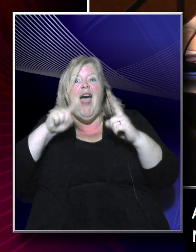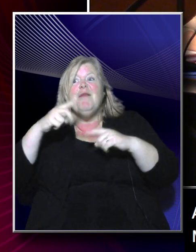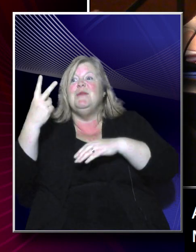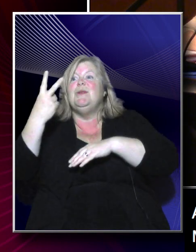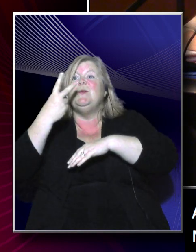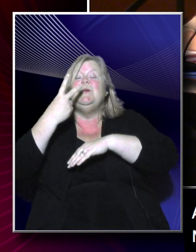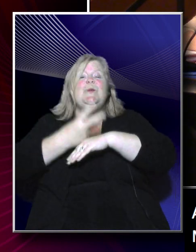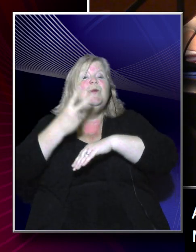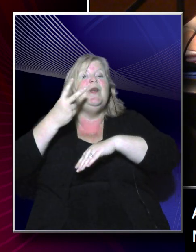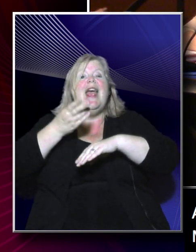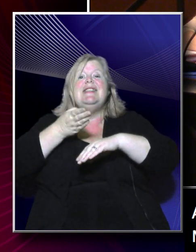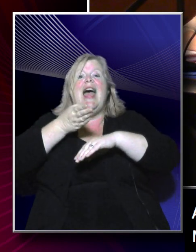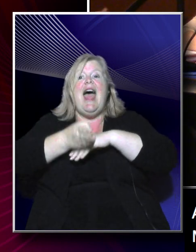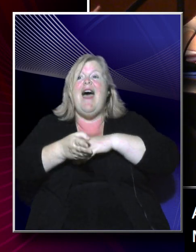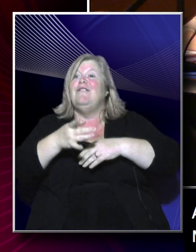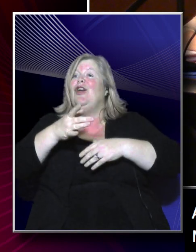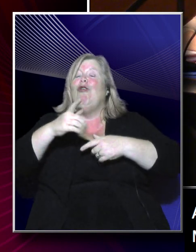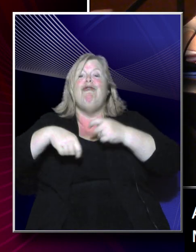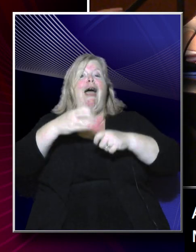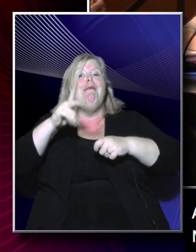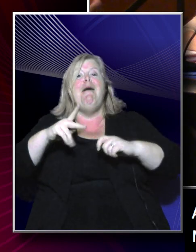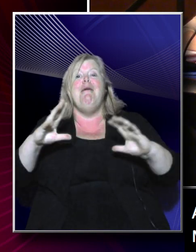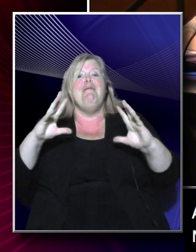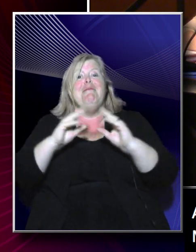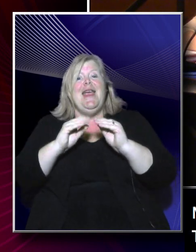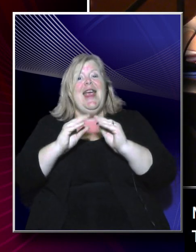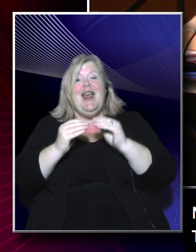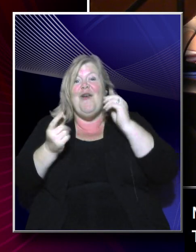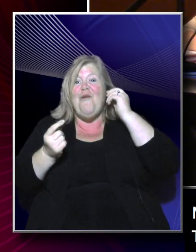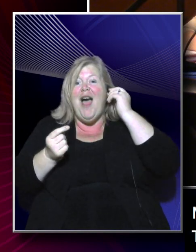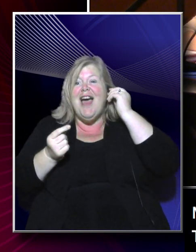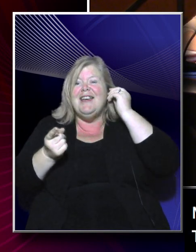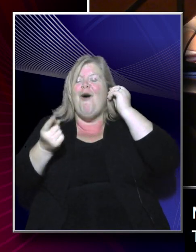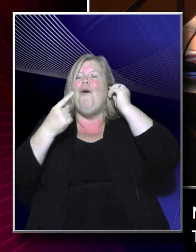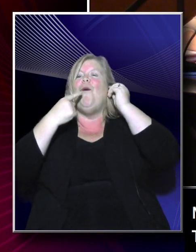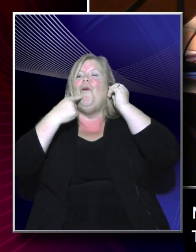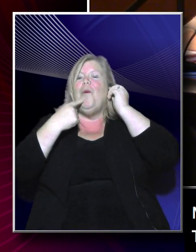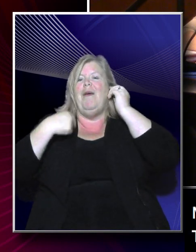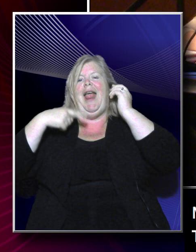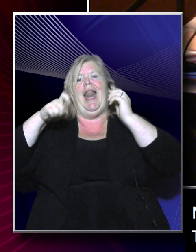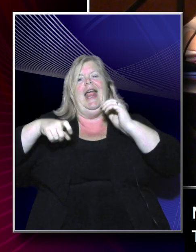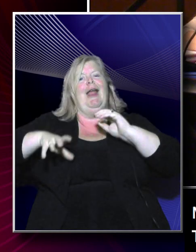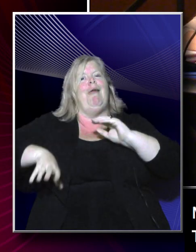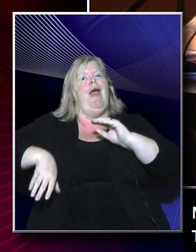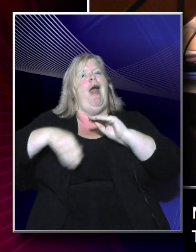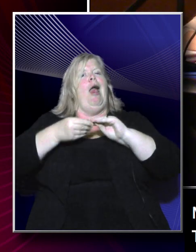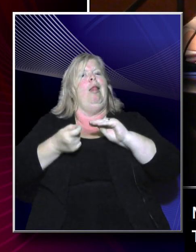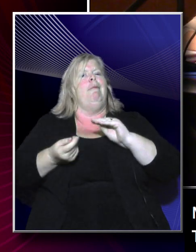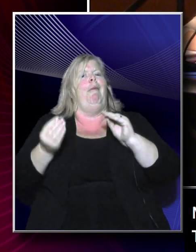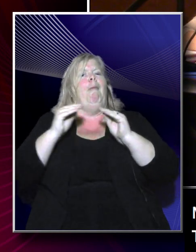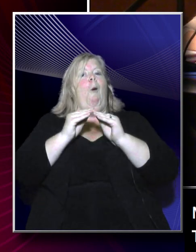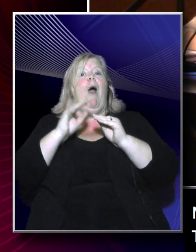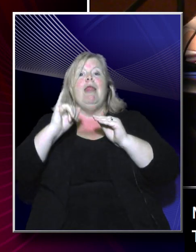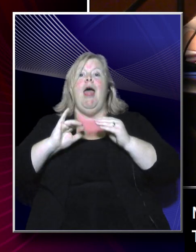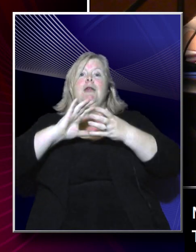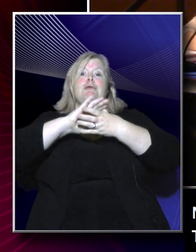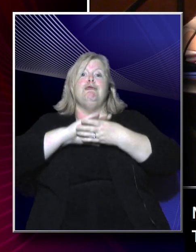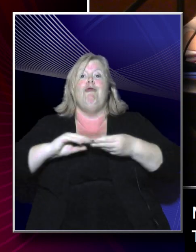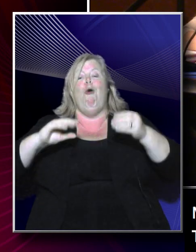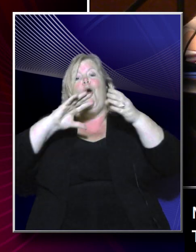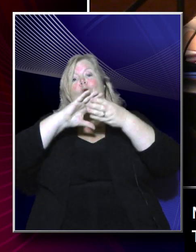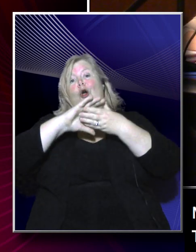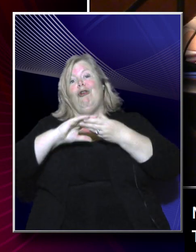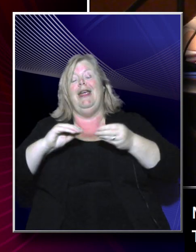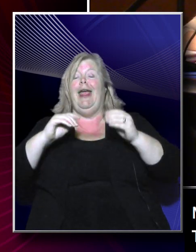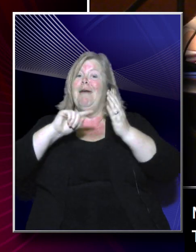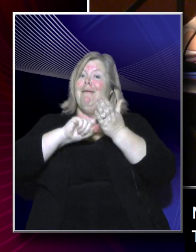the closing meeting, they told me to expand it. And to expand the metaphor by